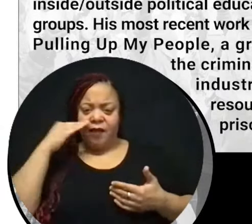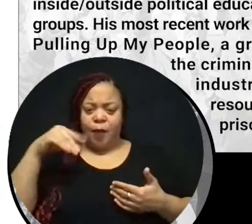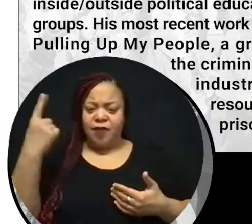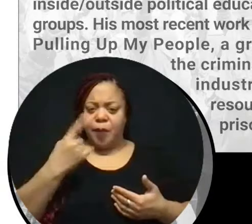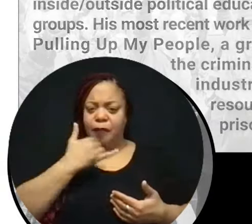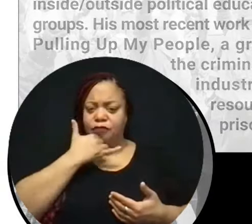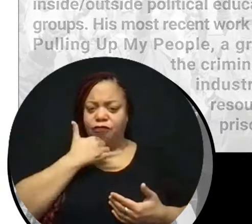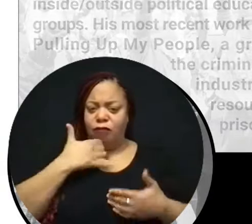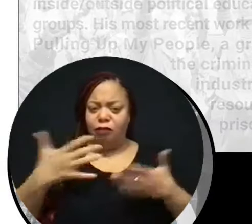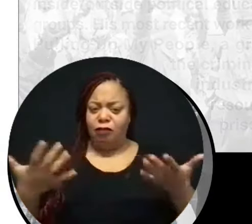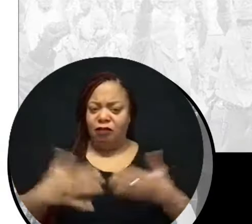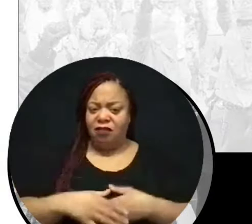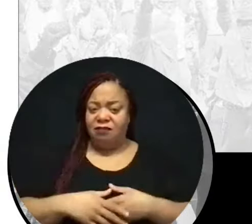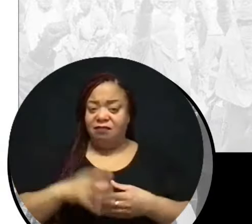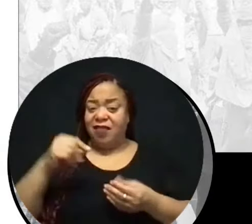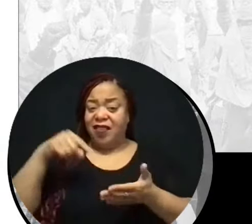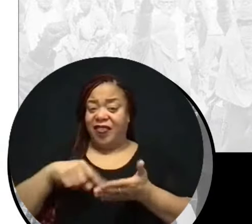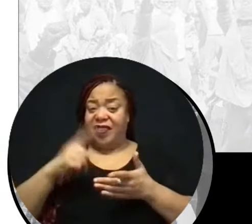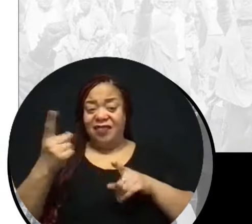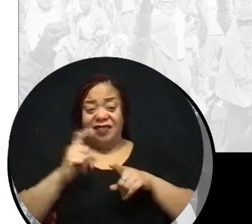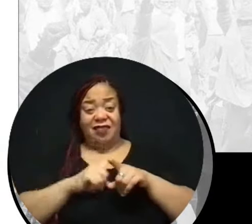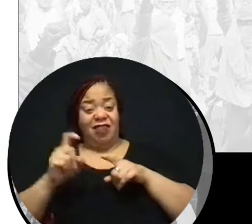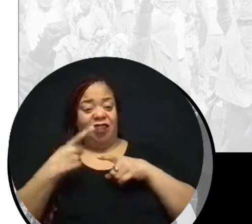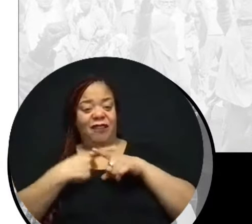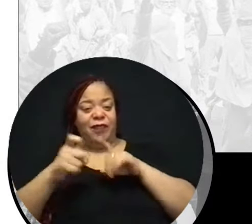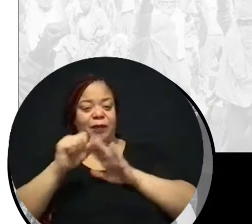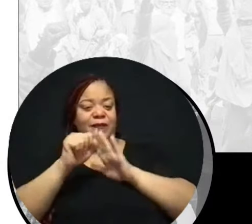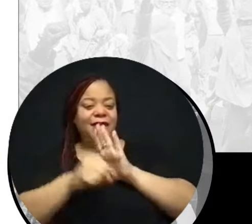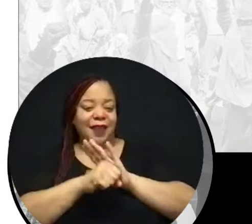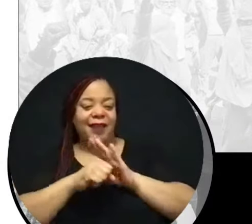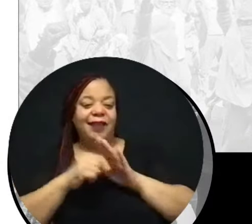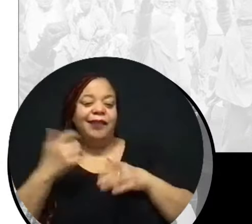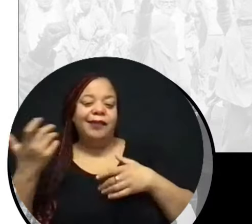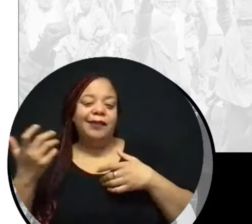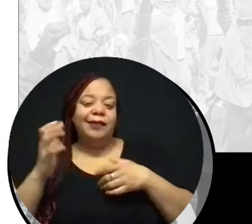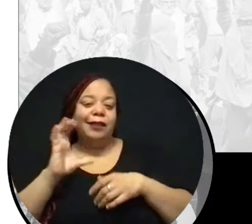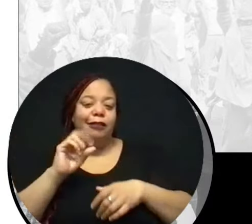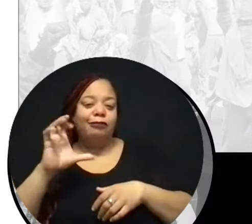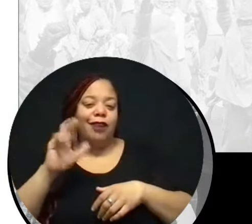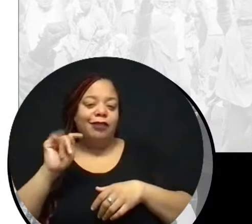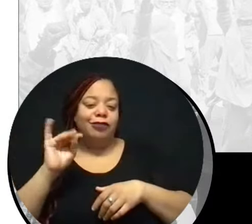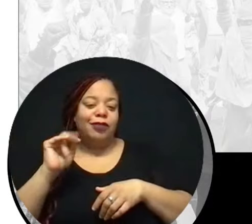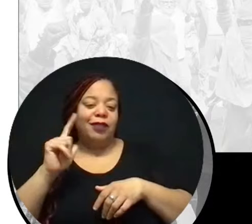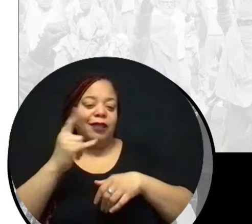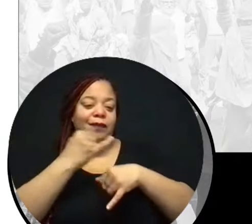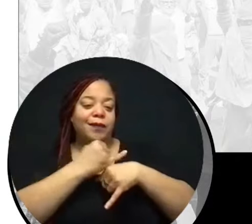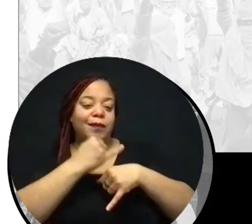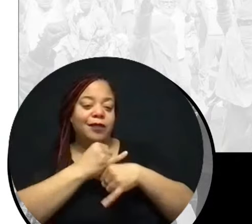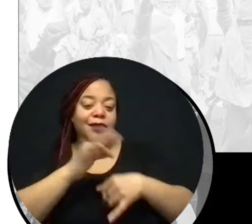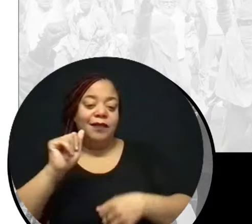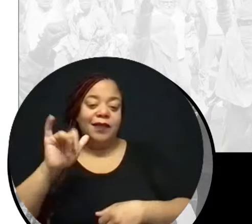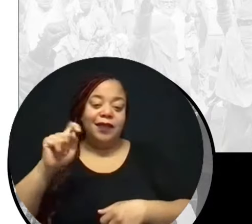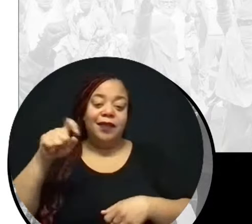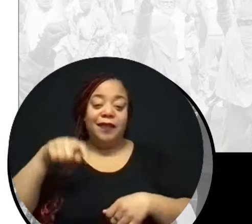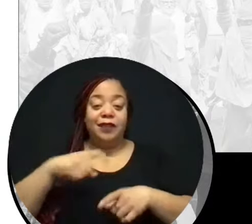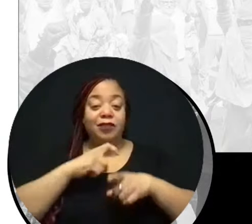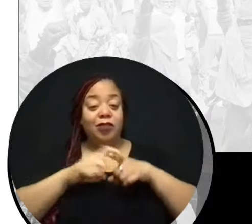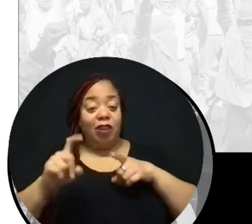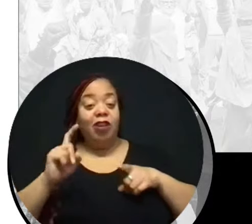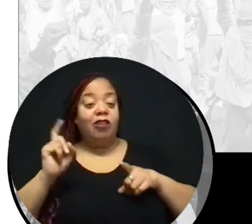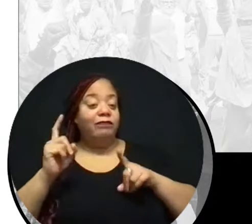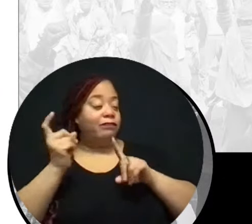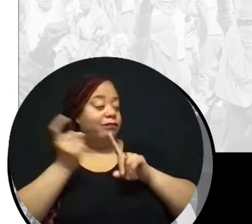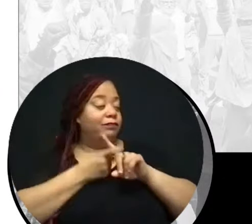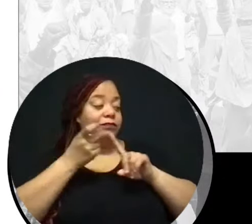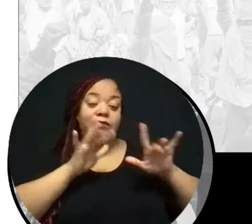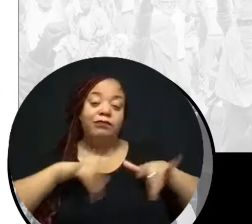again. Even though I tried to block it out, I kept thinking, will my time in prison